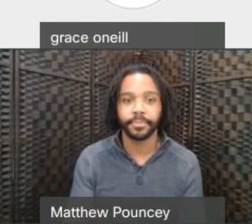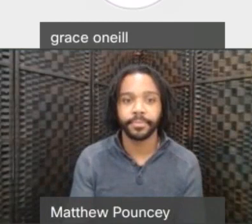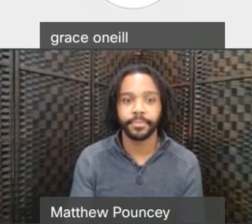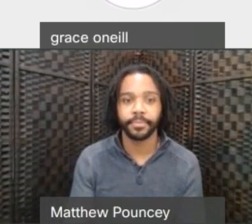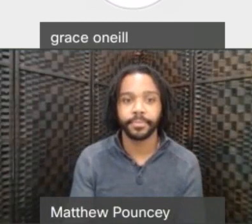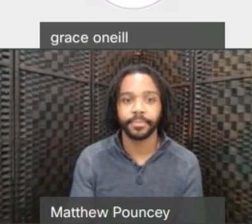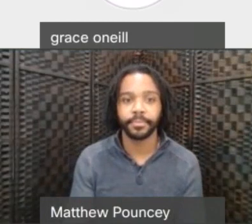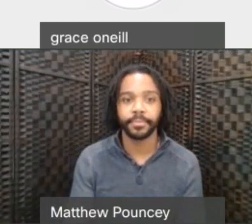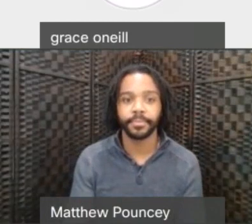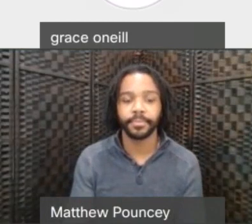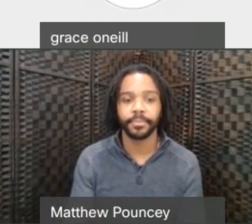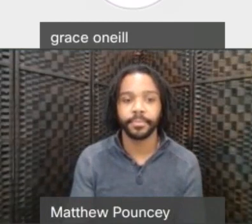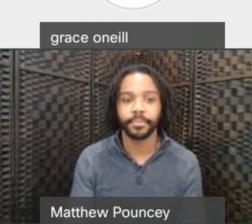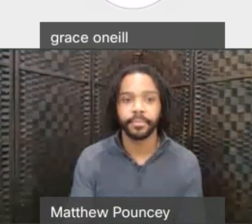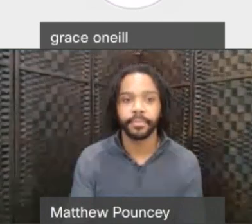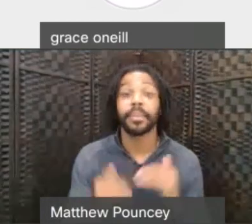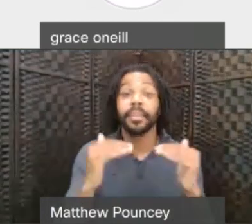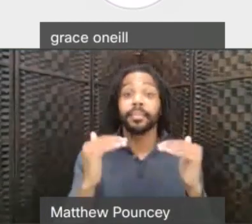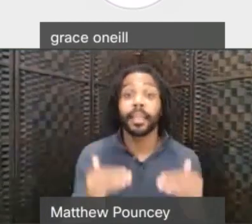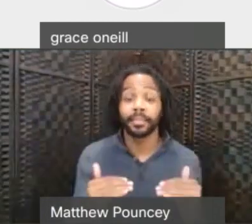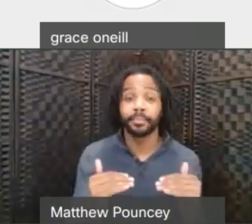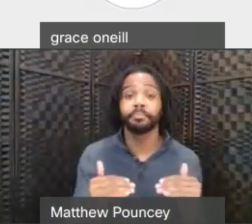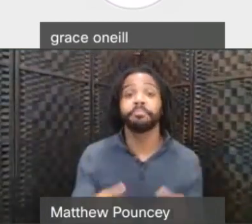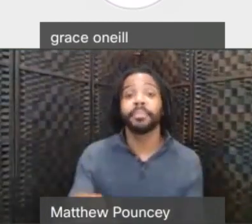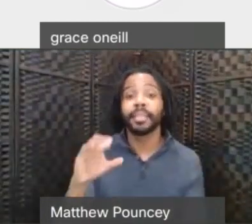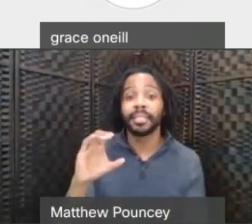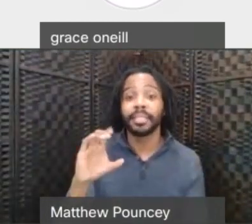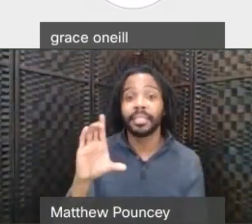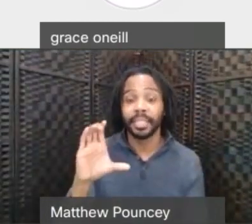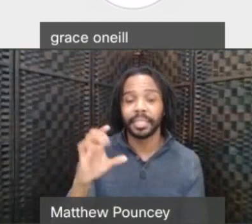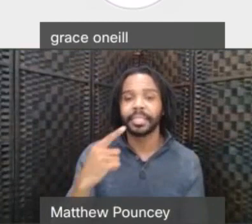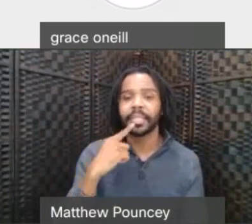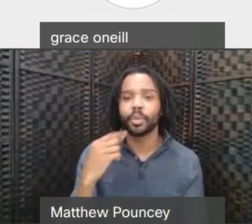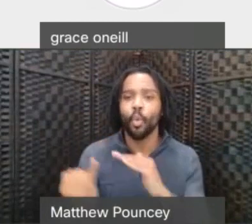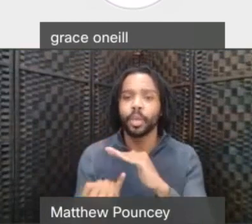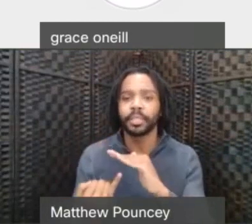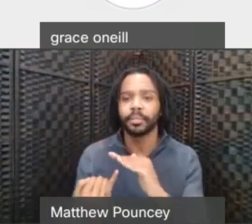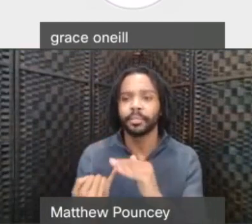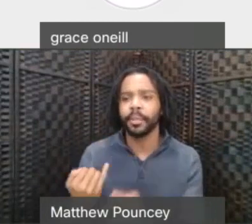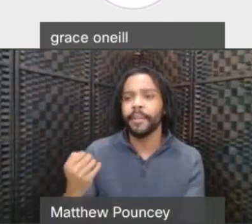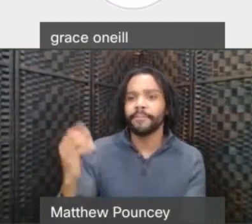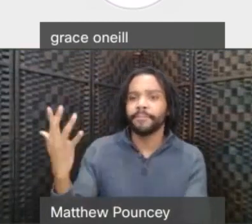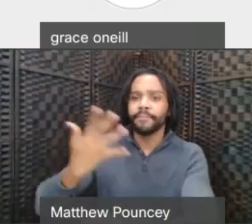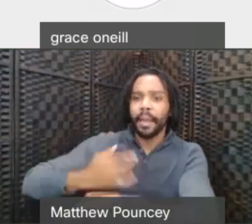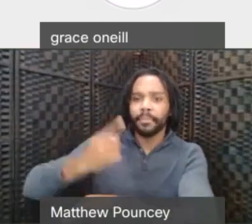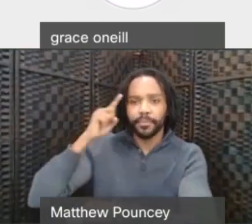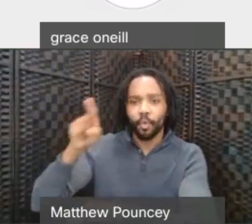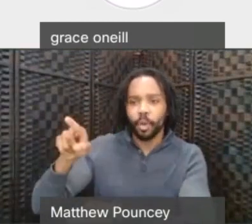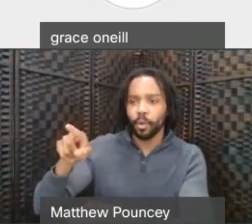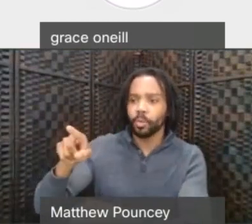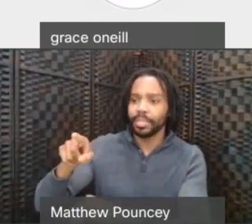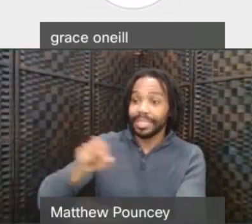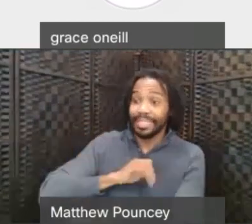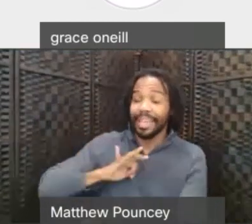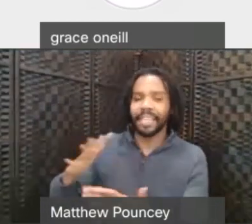So next, based on CDC, quarantine is now 5 days for vaccinated staff. Are we obligated to keep 14 days?